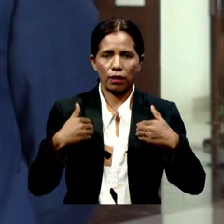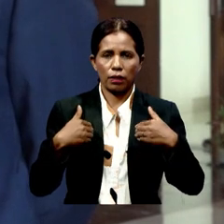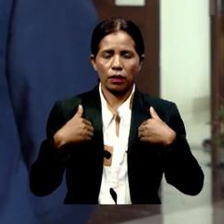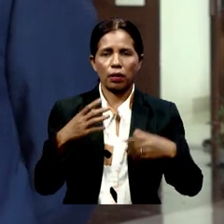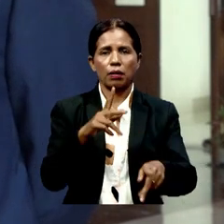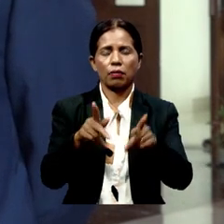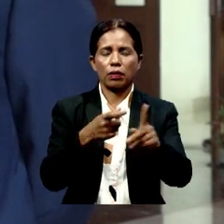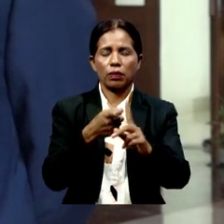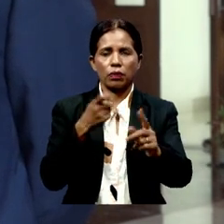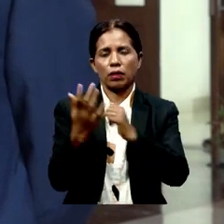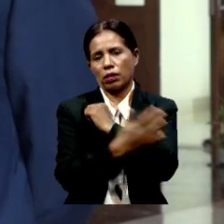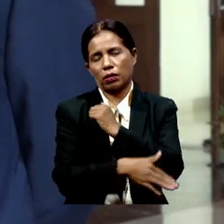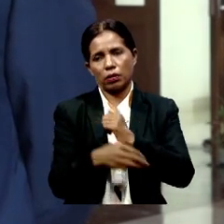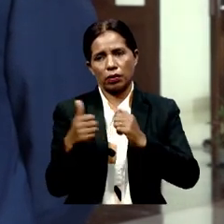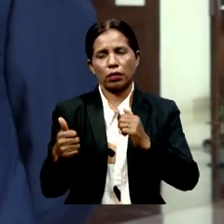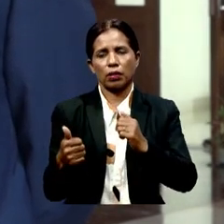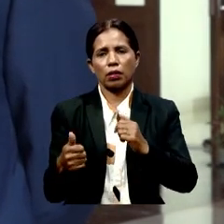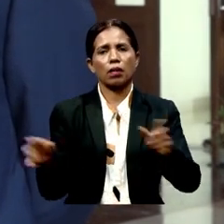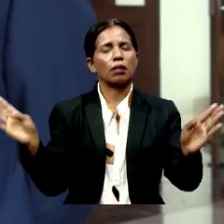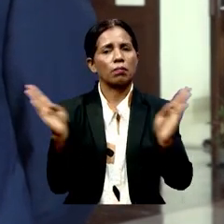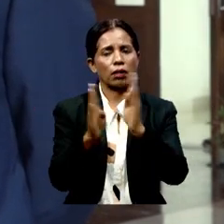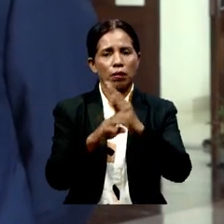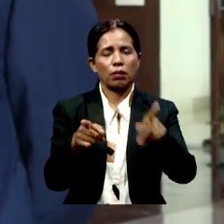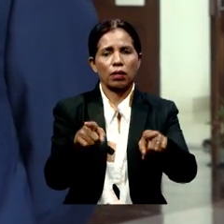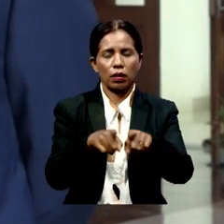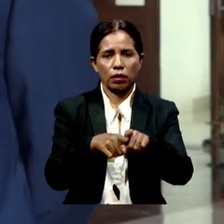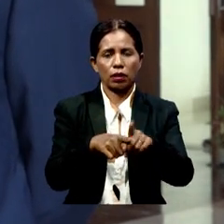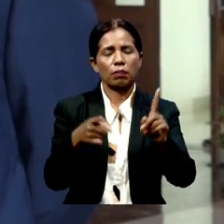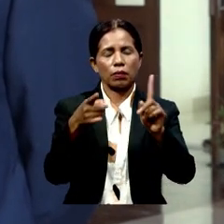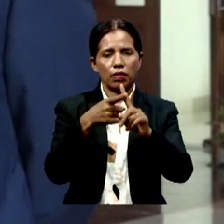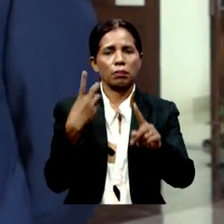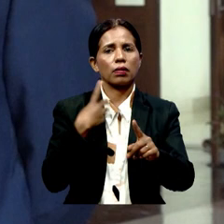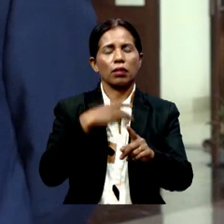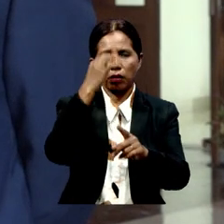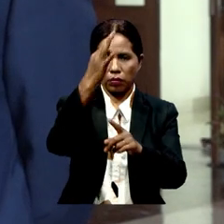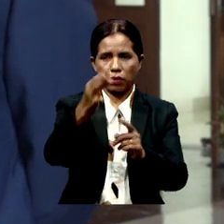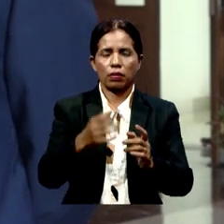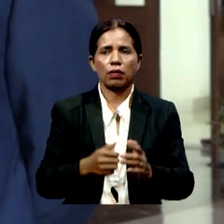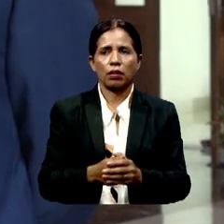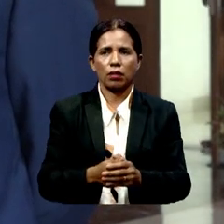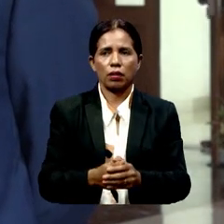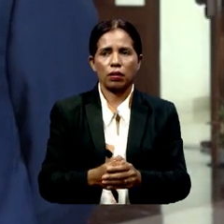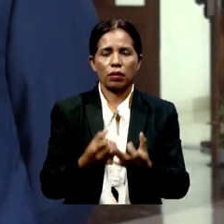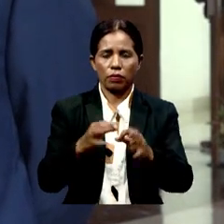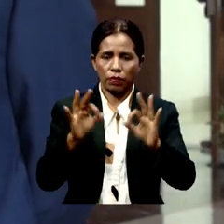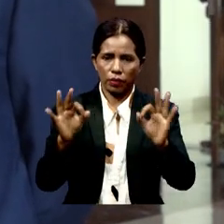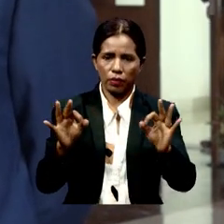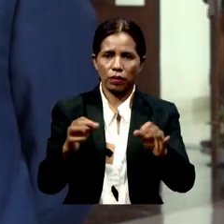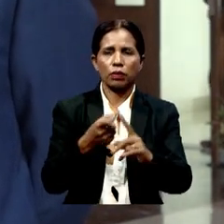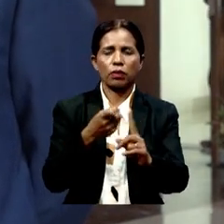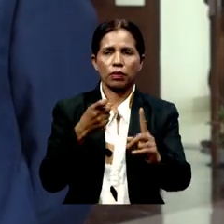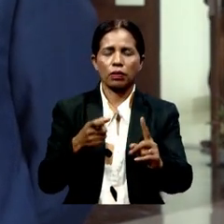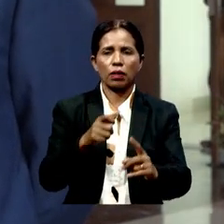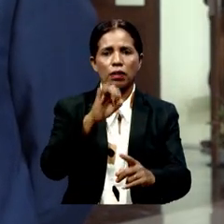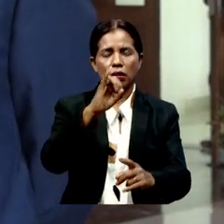sire husi railiu, nebe sai hanesan senal positivo ba iti nia futuro. No final, husi